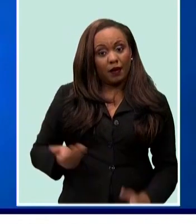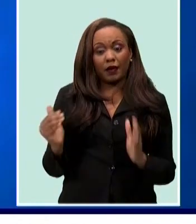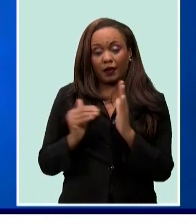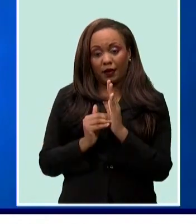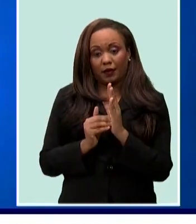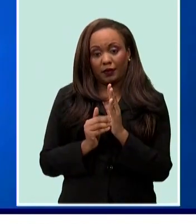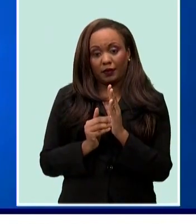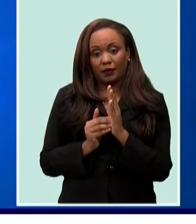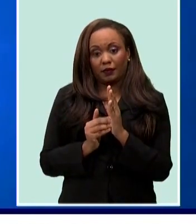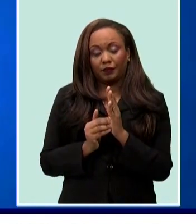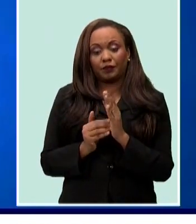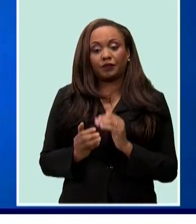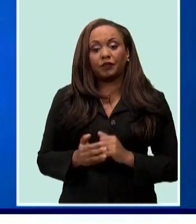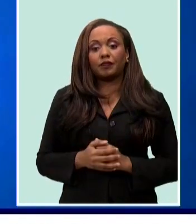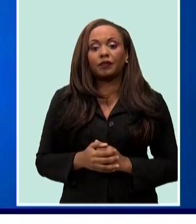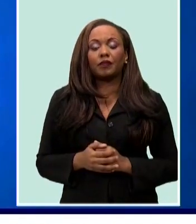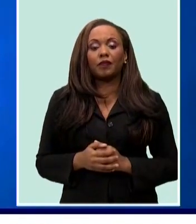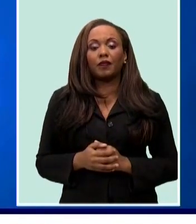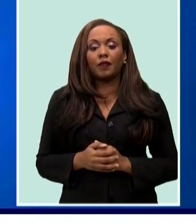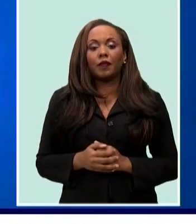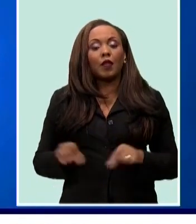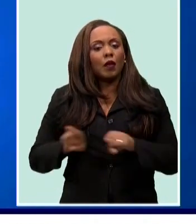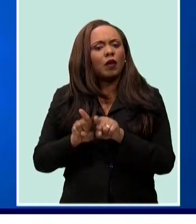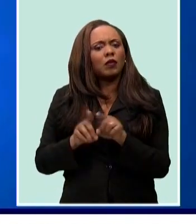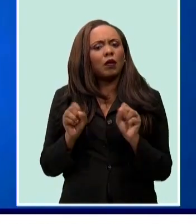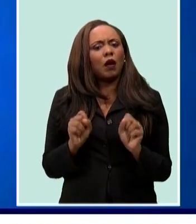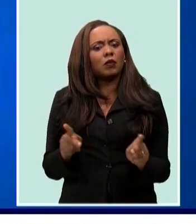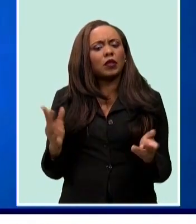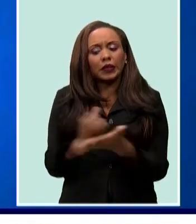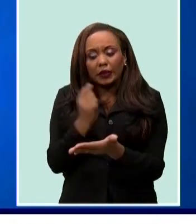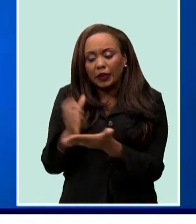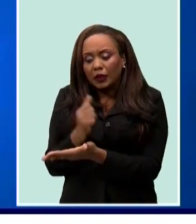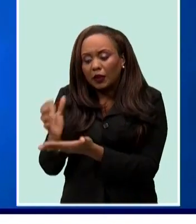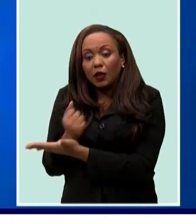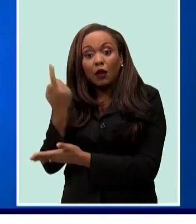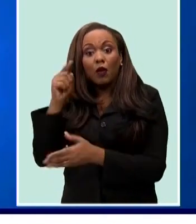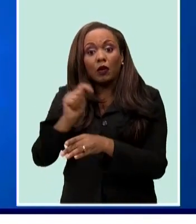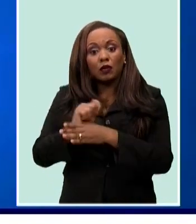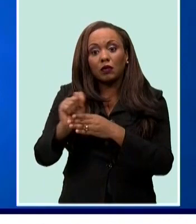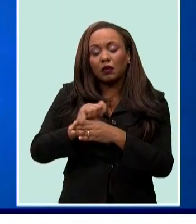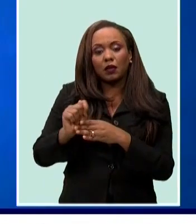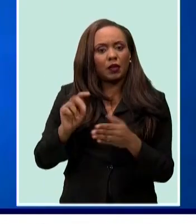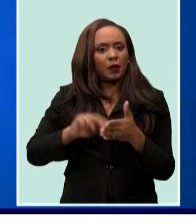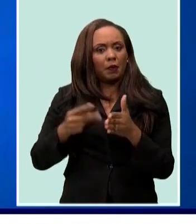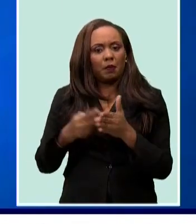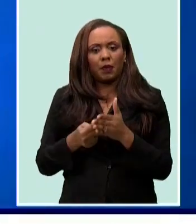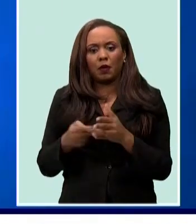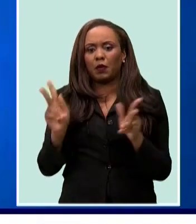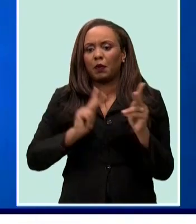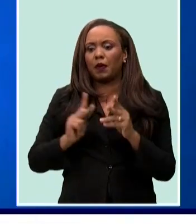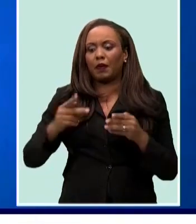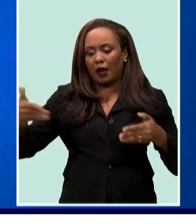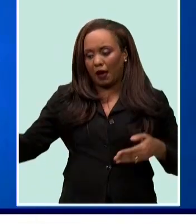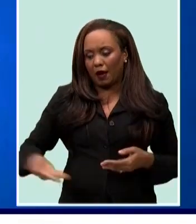program. He says there will also be opportunities for training, which could lead to re-engagement in new areas. Sharika